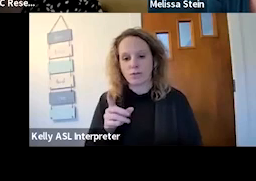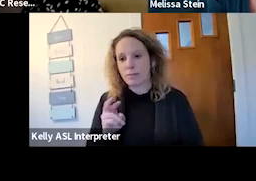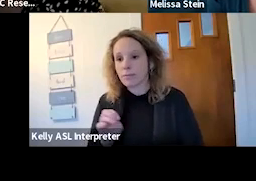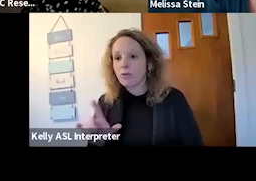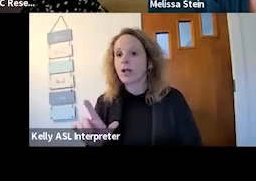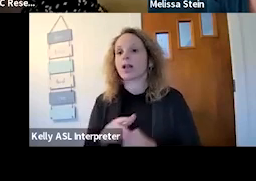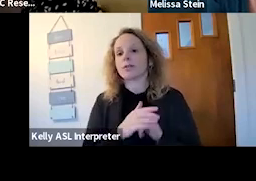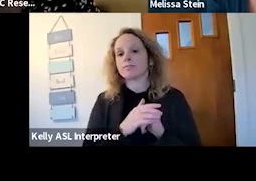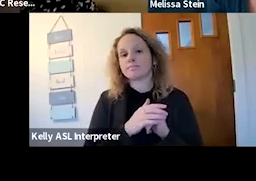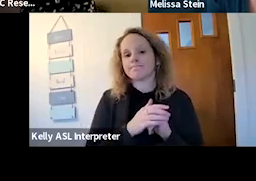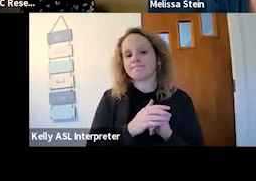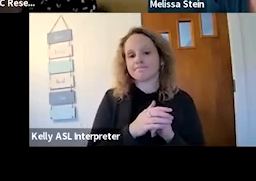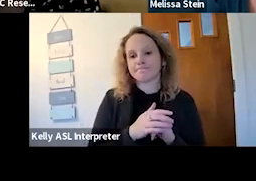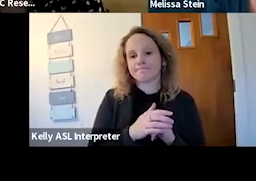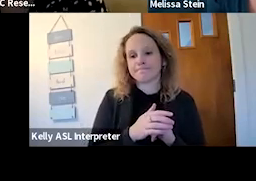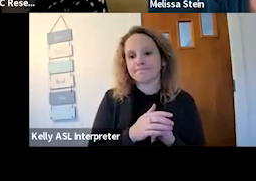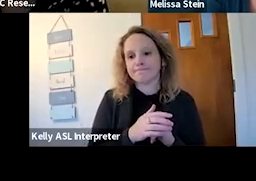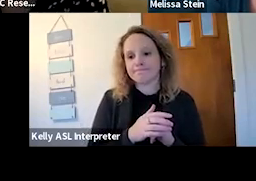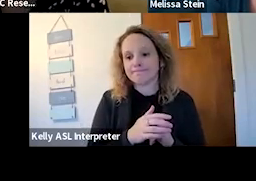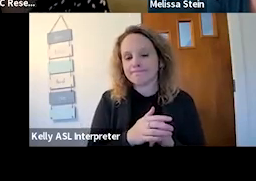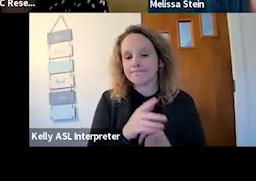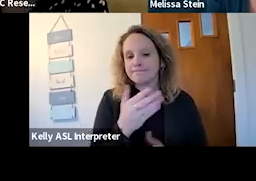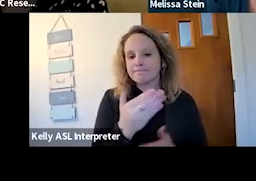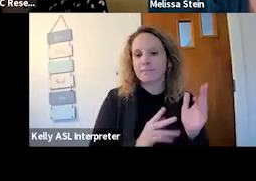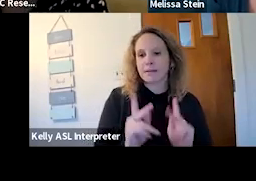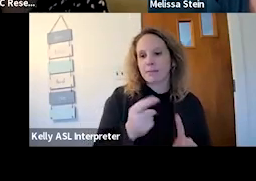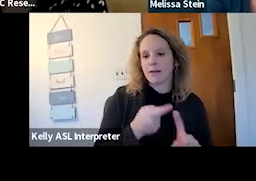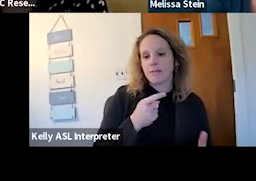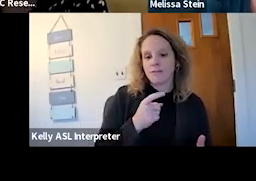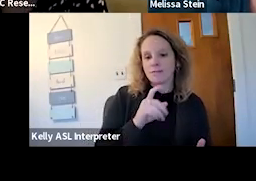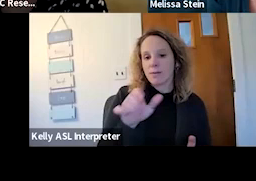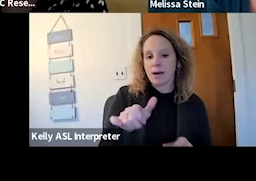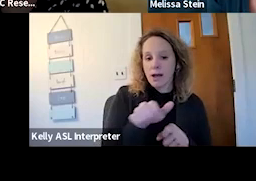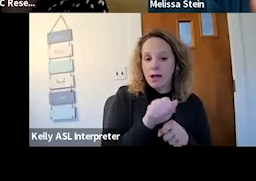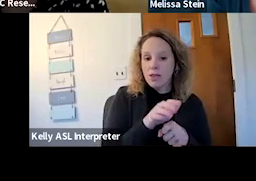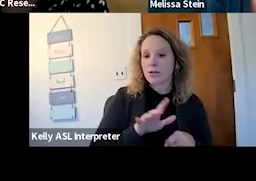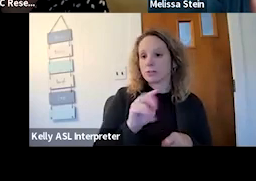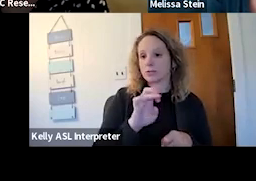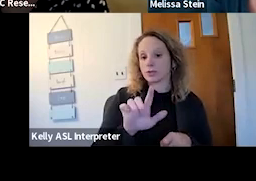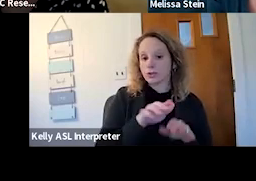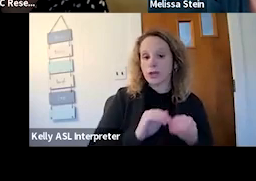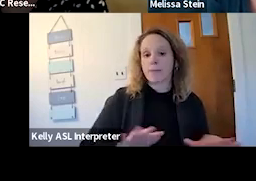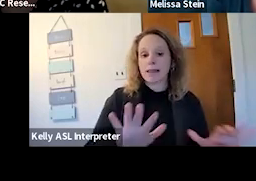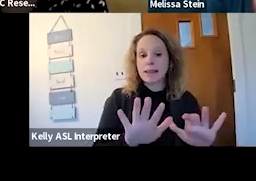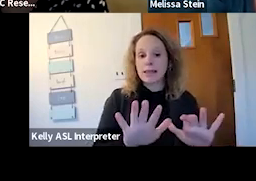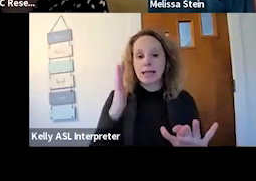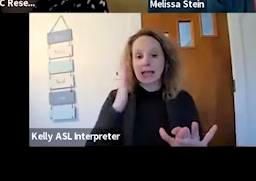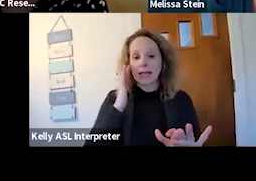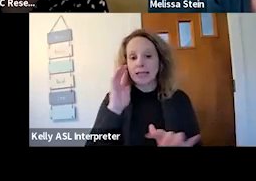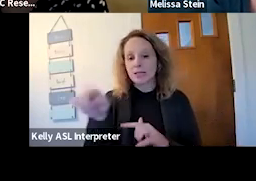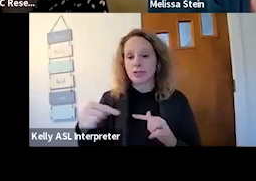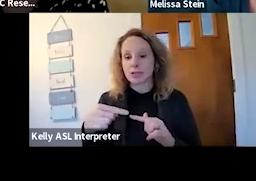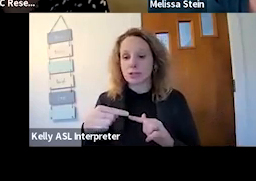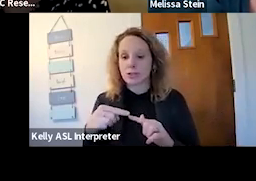locations. And we do have some people joining us from tribal lands. Welcome. And then in terms of agency